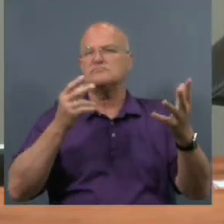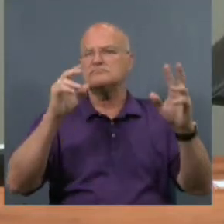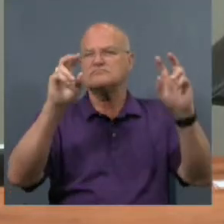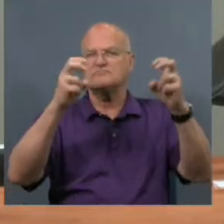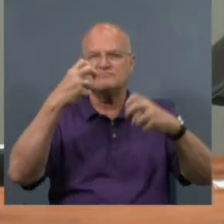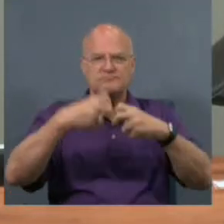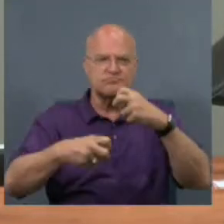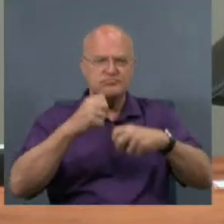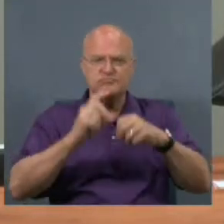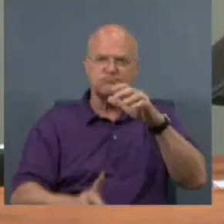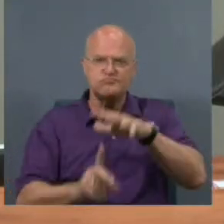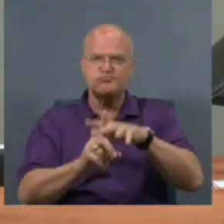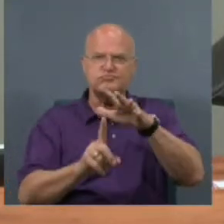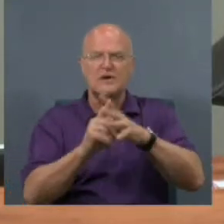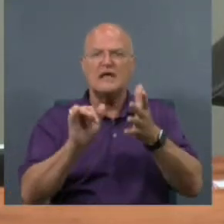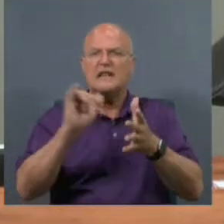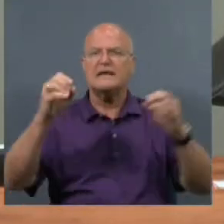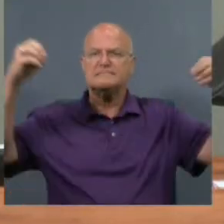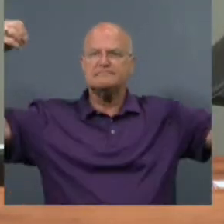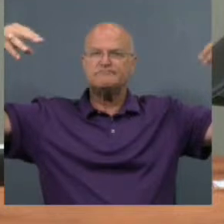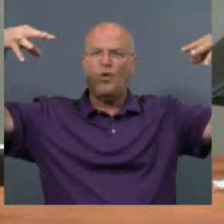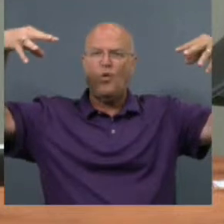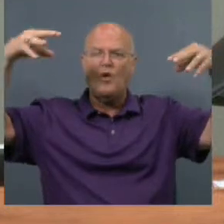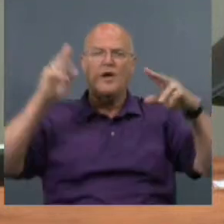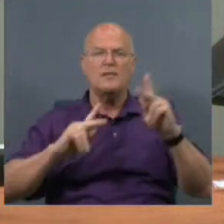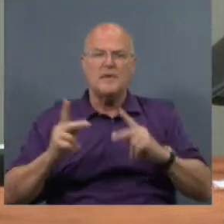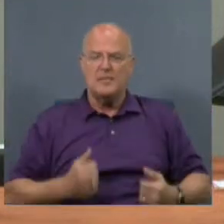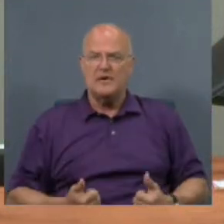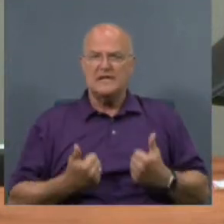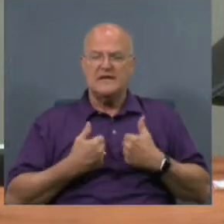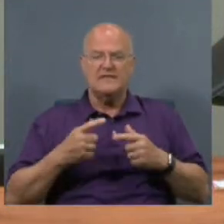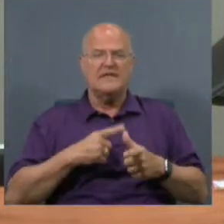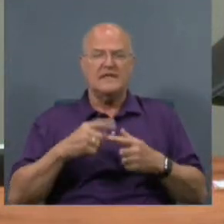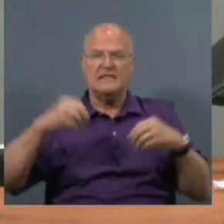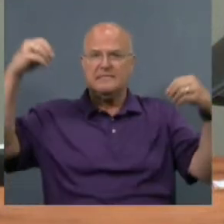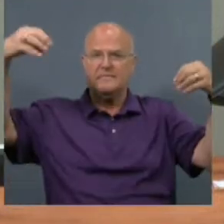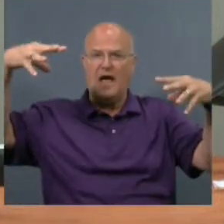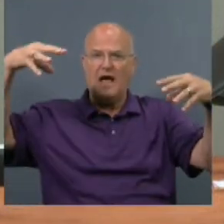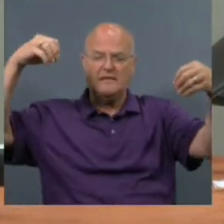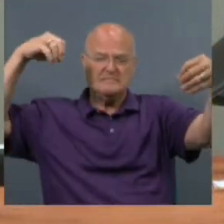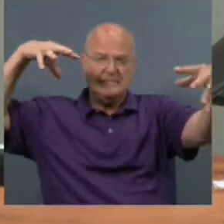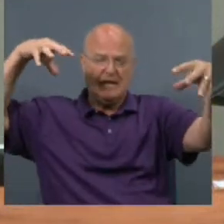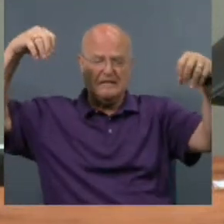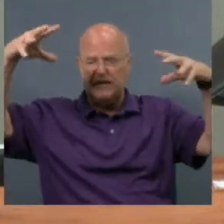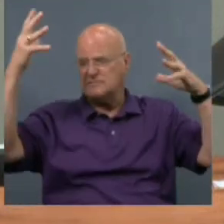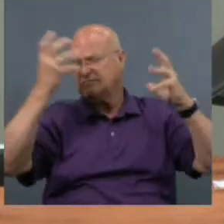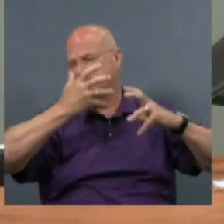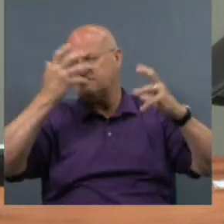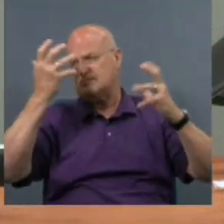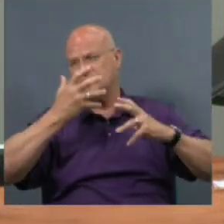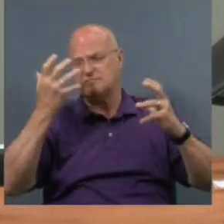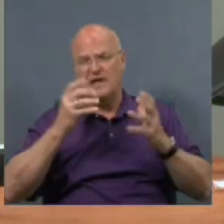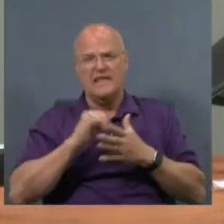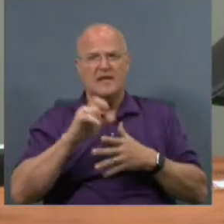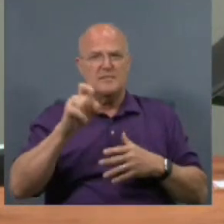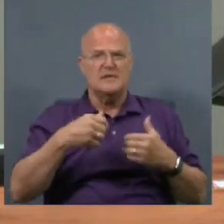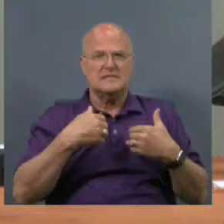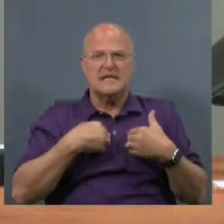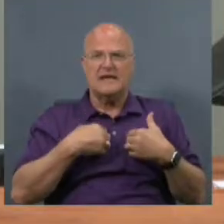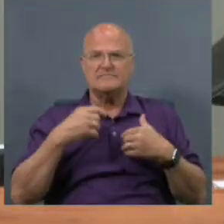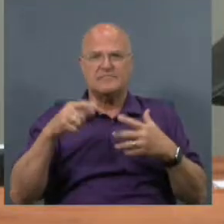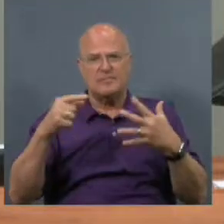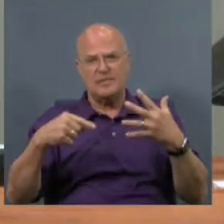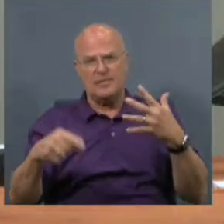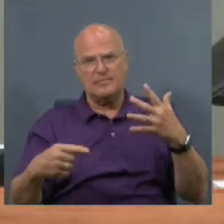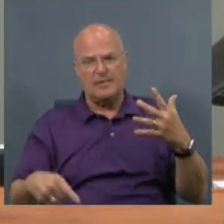issues that could happen, like lights all around it. You know, some people live out there and it's the light problems because there's so much light and things like that out there that you have to have, et cetera, et